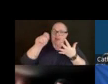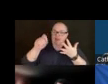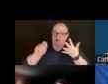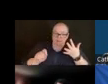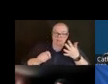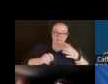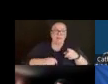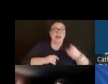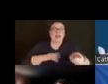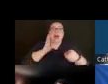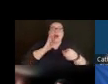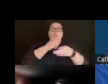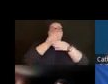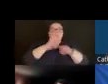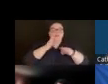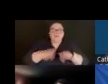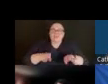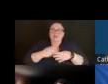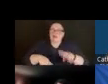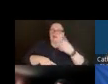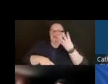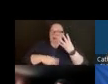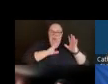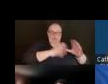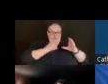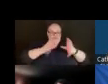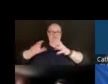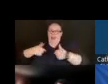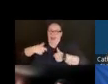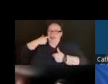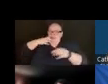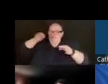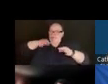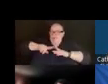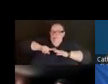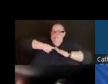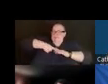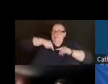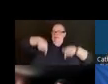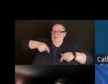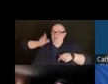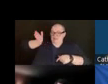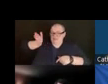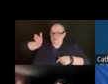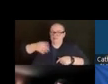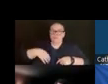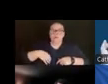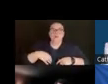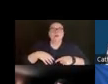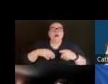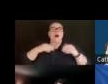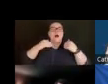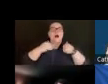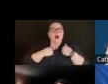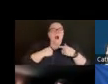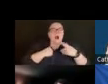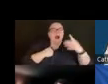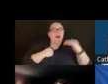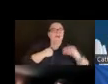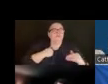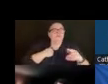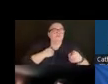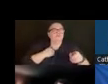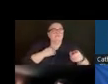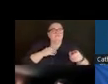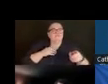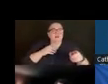buckets. Additionally, on our website, we have some other resources. We have a life skills library playlist on our YouTube